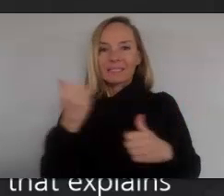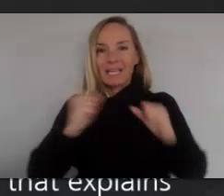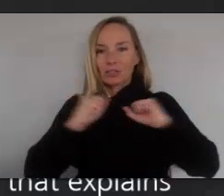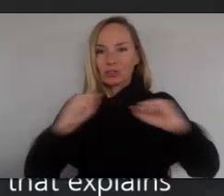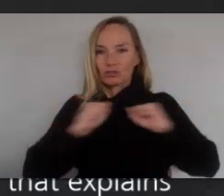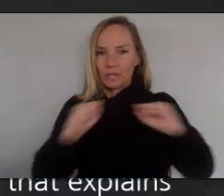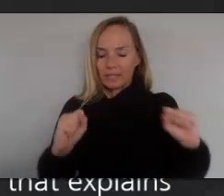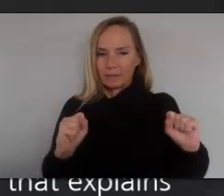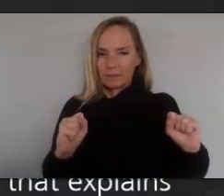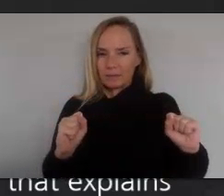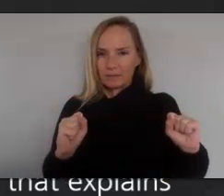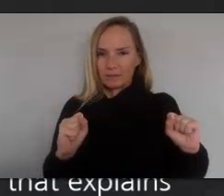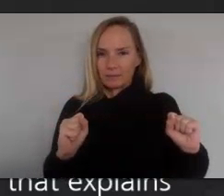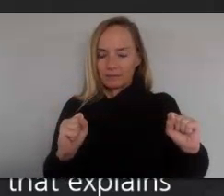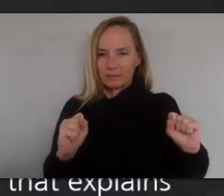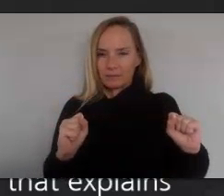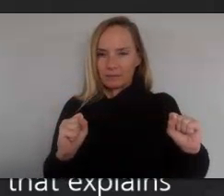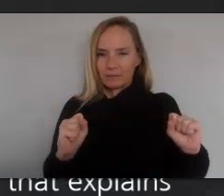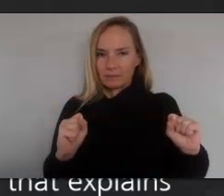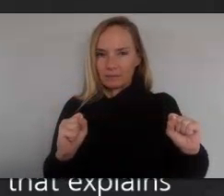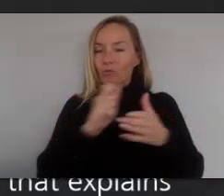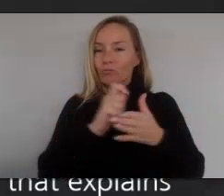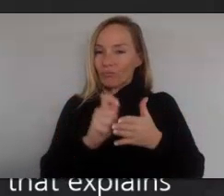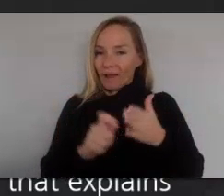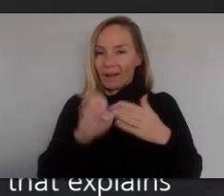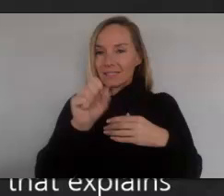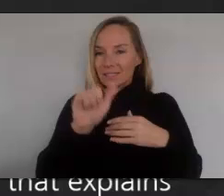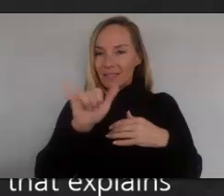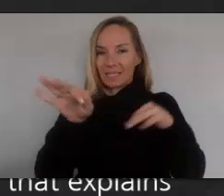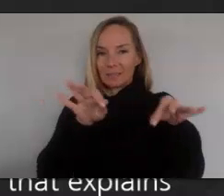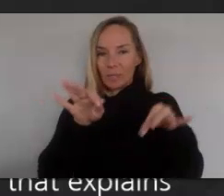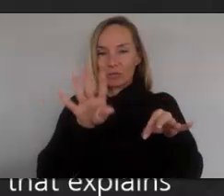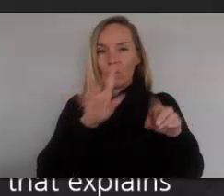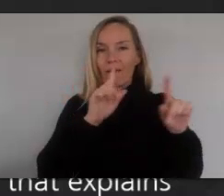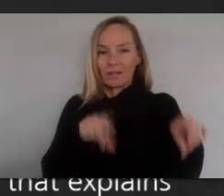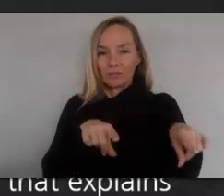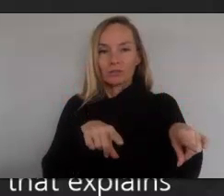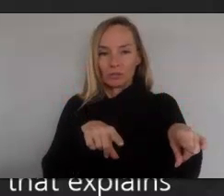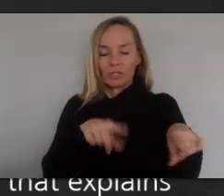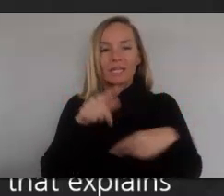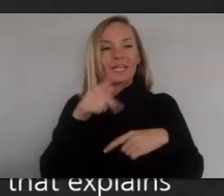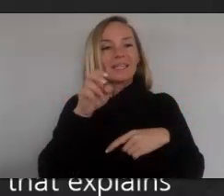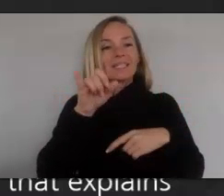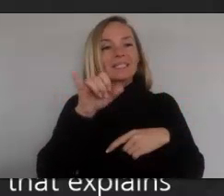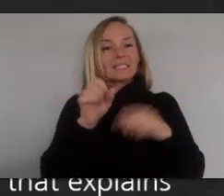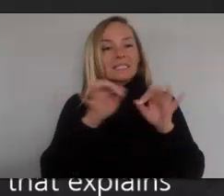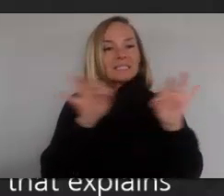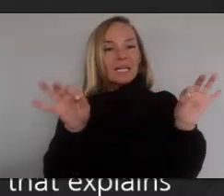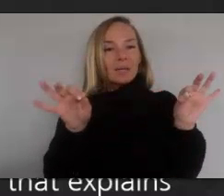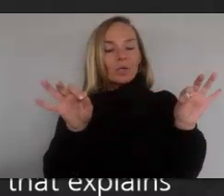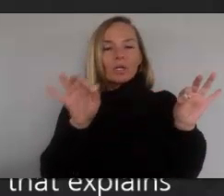what is the best exercise? Write an essay that explains your answer. The thesis statement